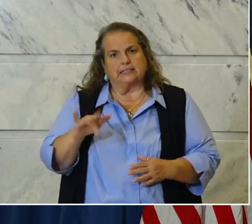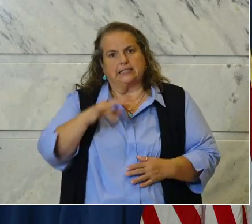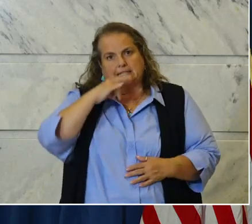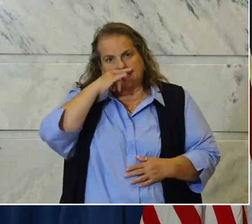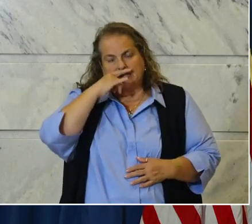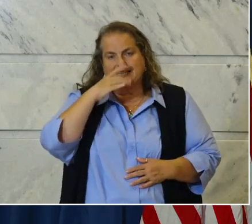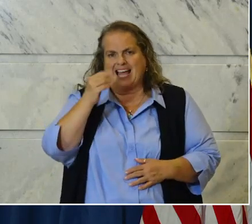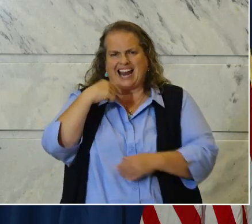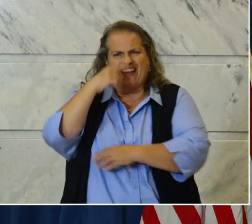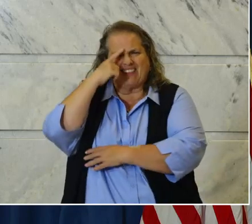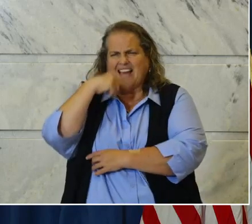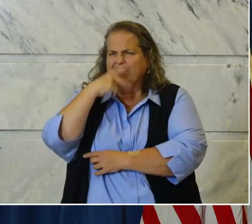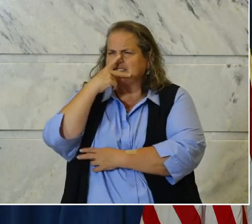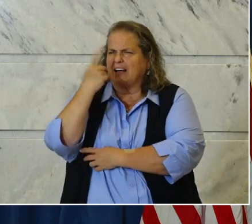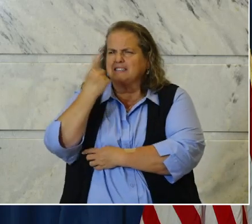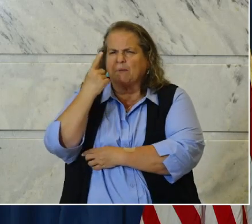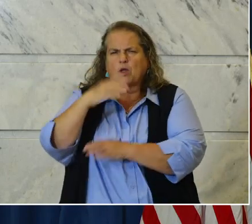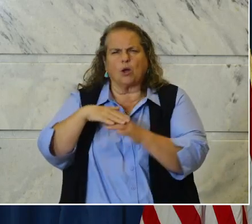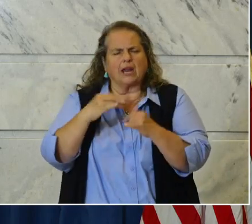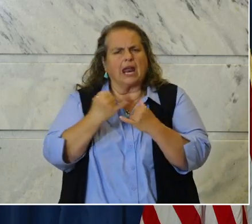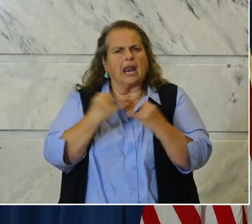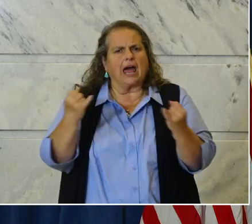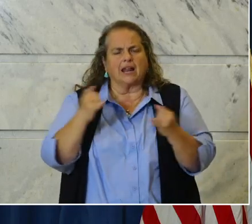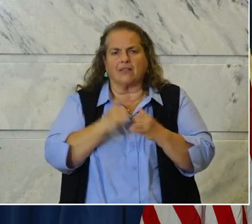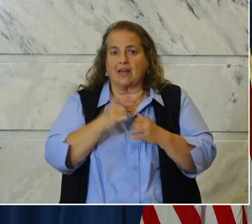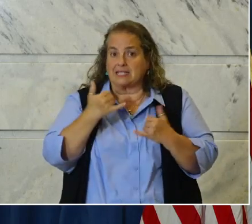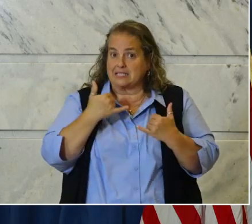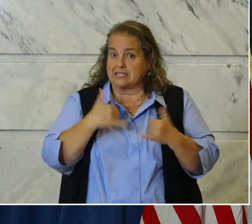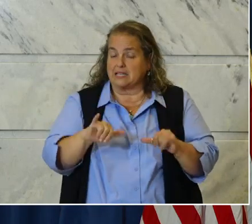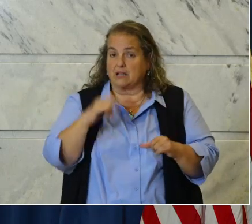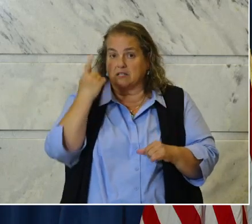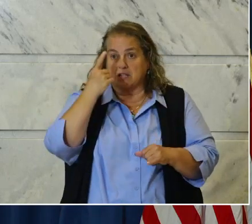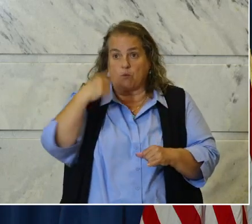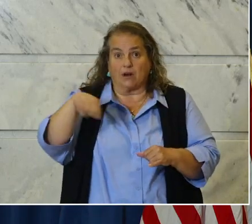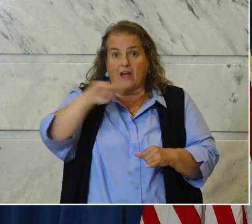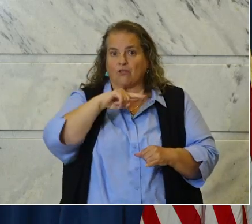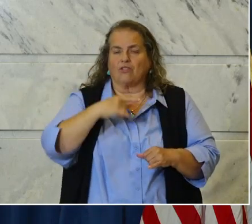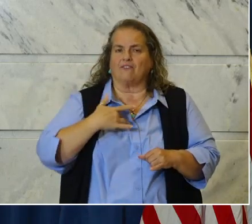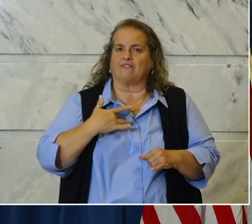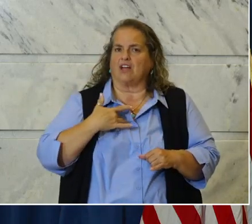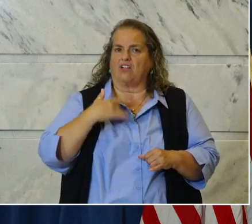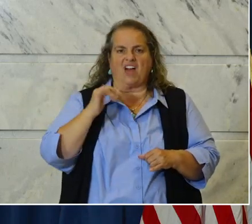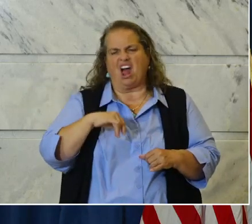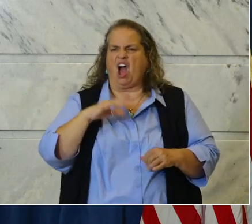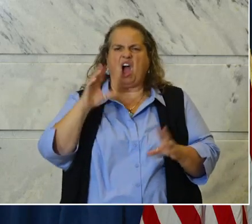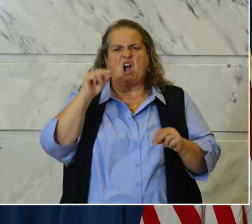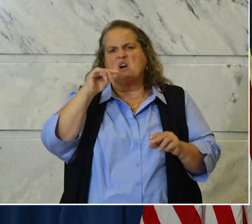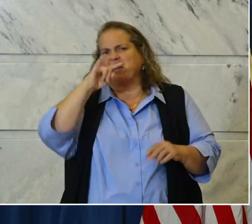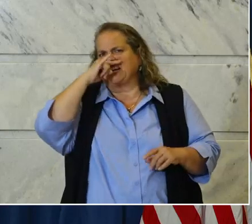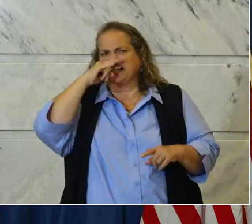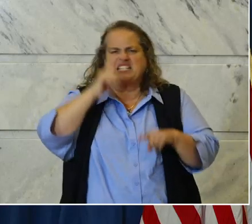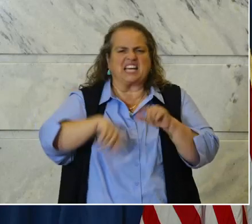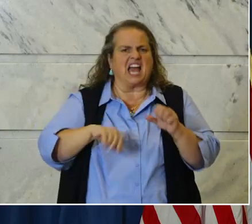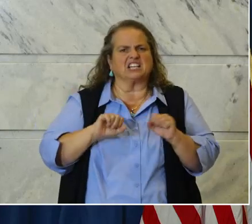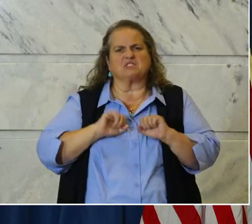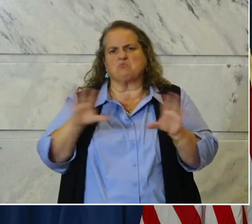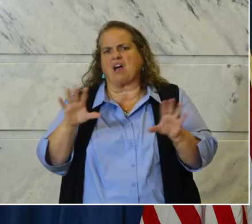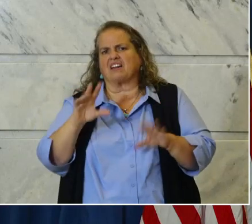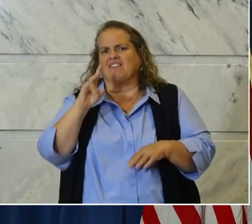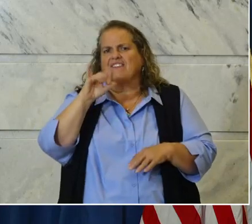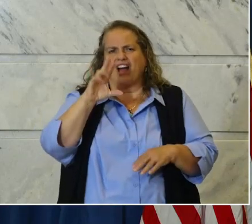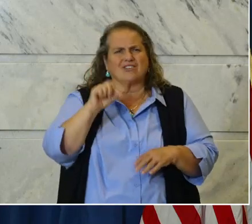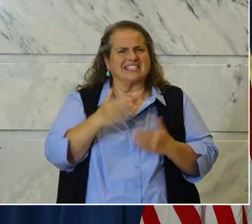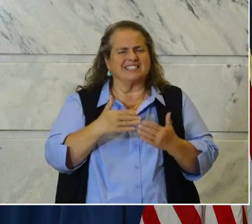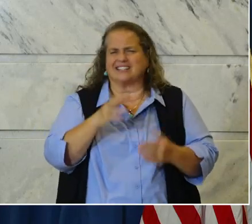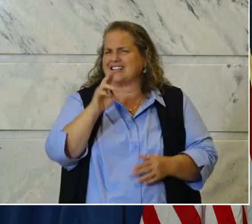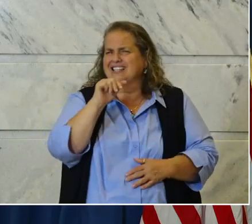And I think I saw something online that there's still someone out there claiming that kids don't get the virus or transmit the virus easily. Here's what